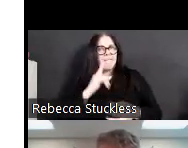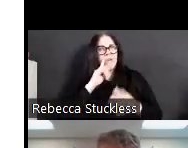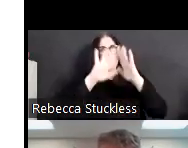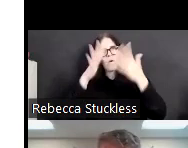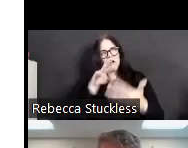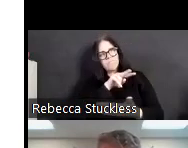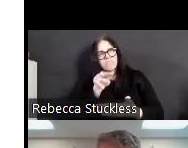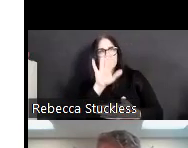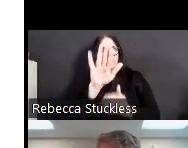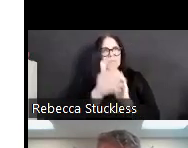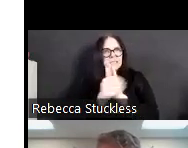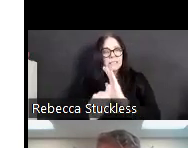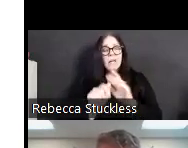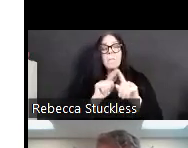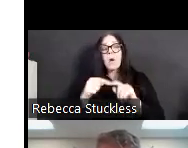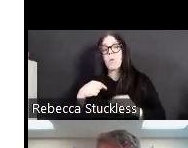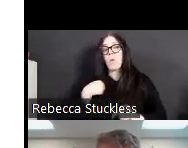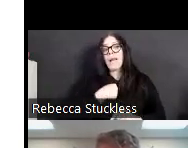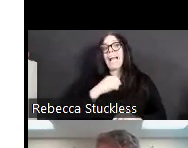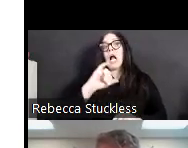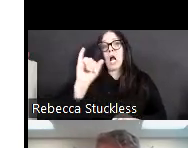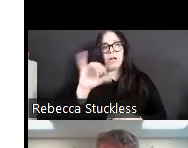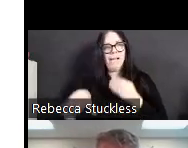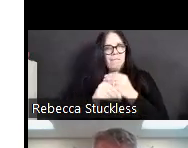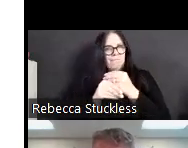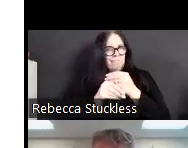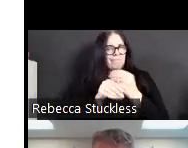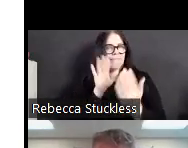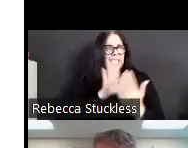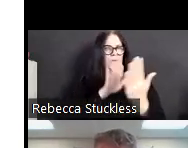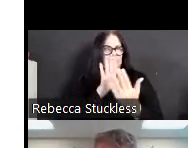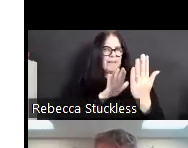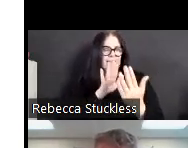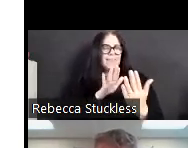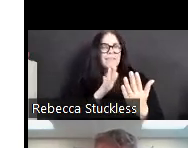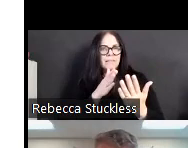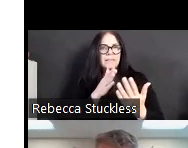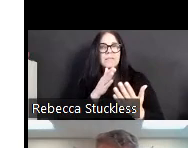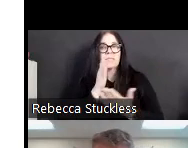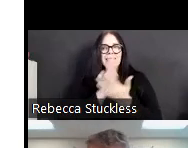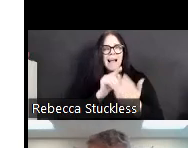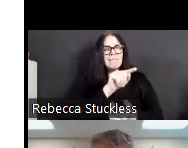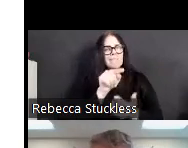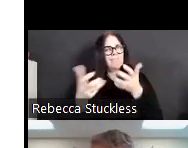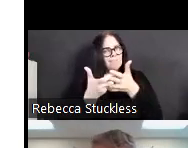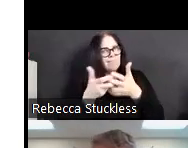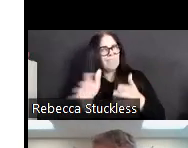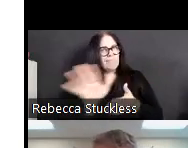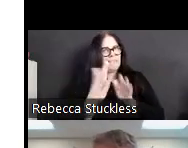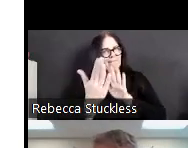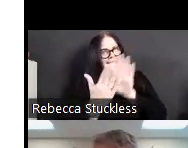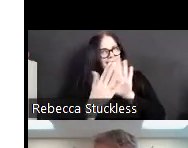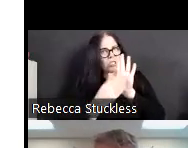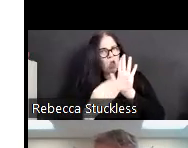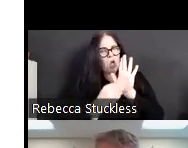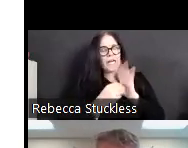of a learner. But we also use face-to-face as well when people are more comfortable with that mode of learning. And then we'll also design our own